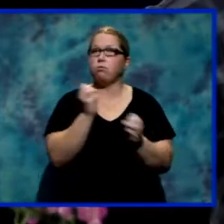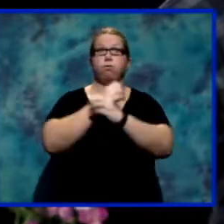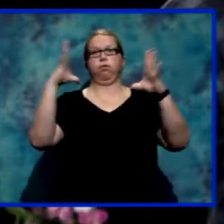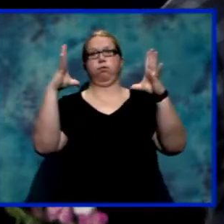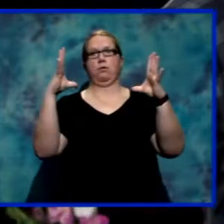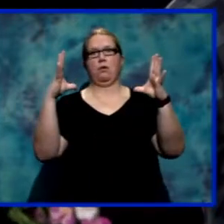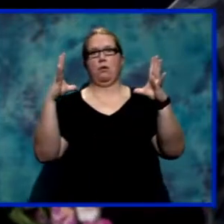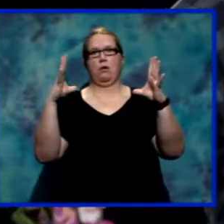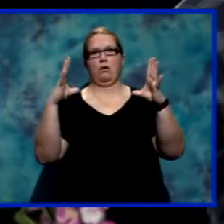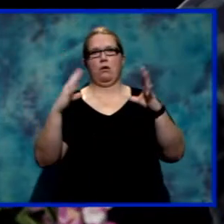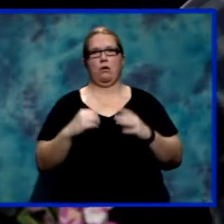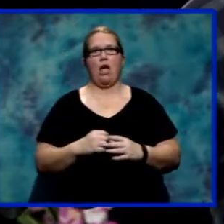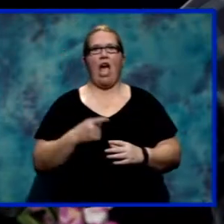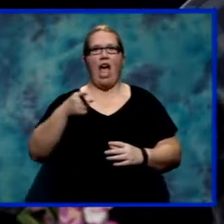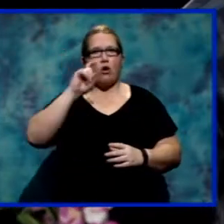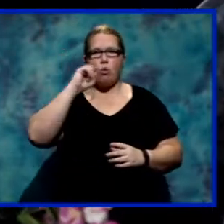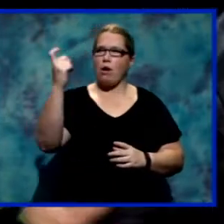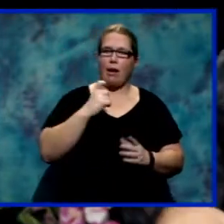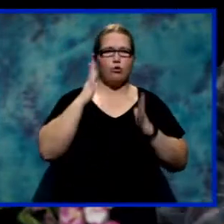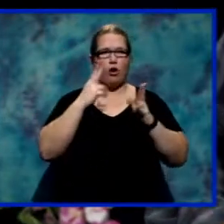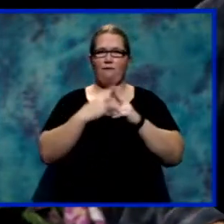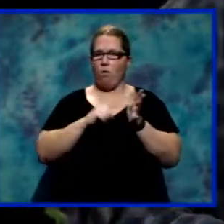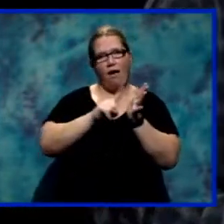then you might keep coming to church for the rest of your life.